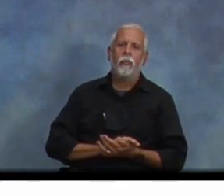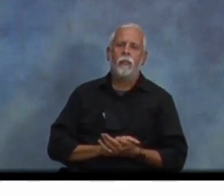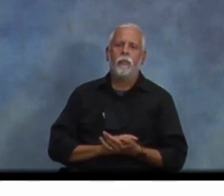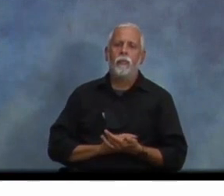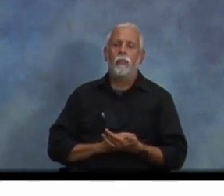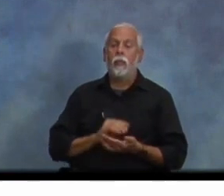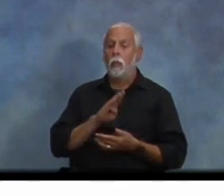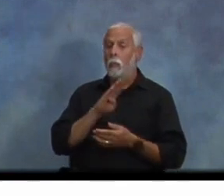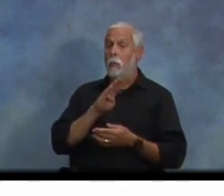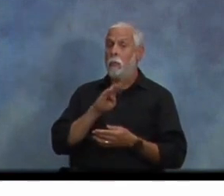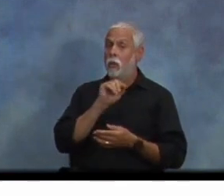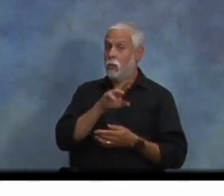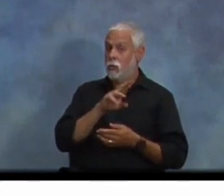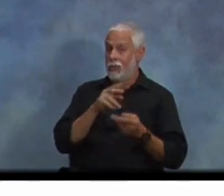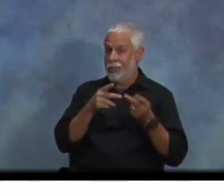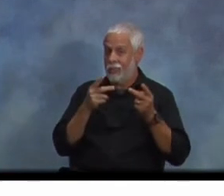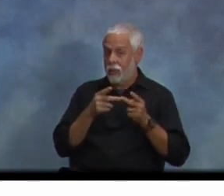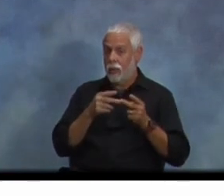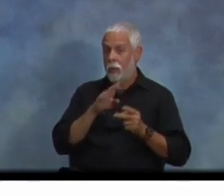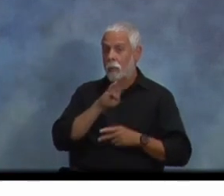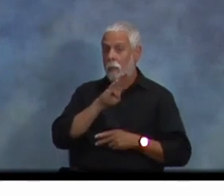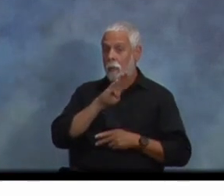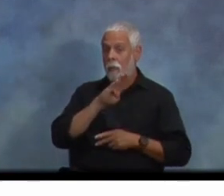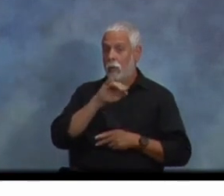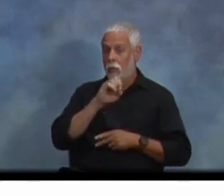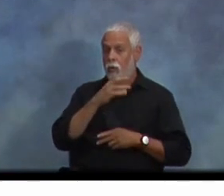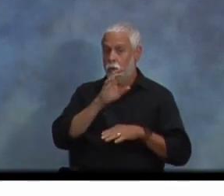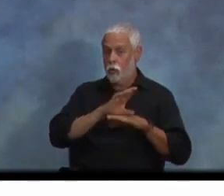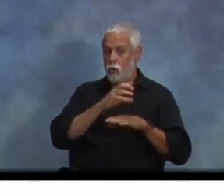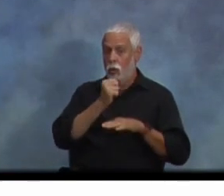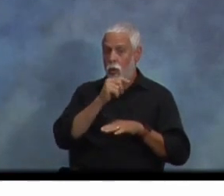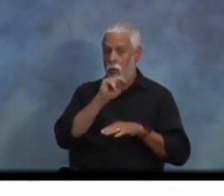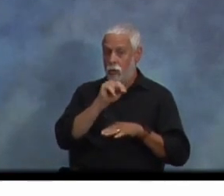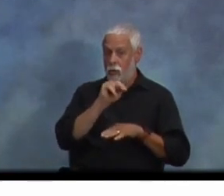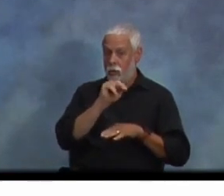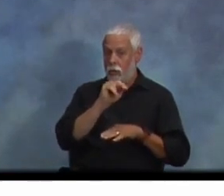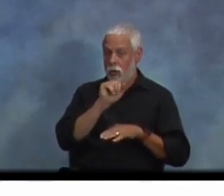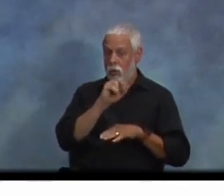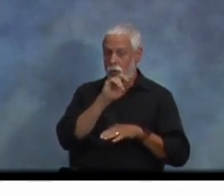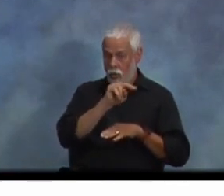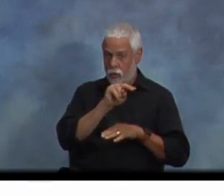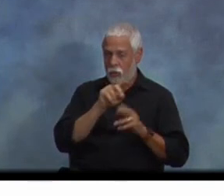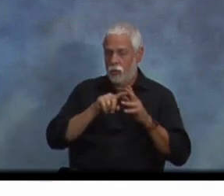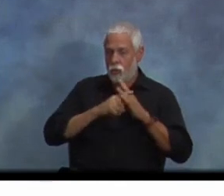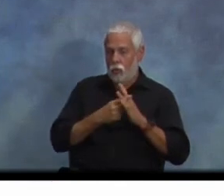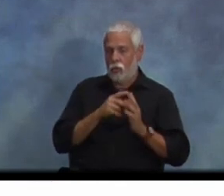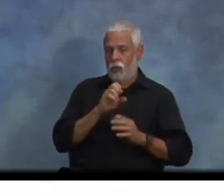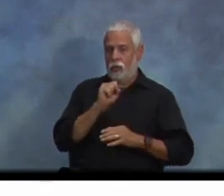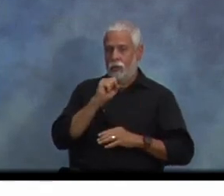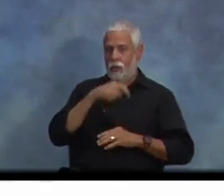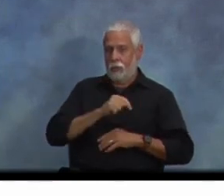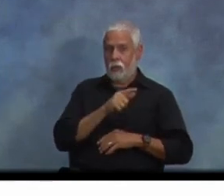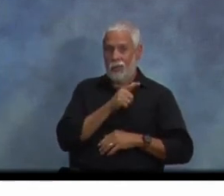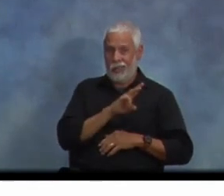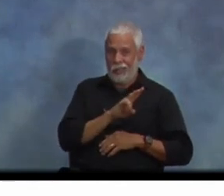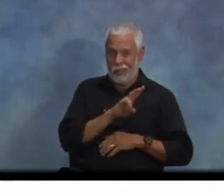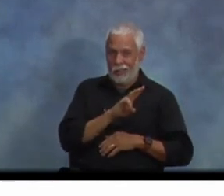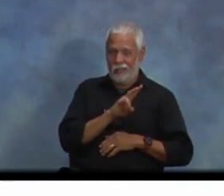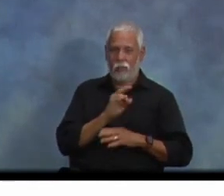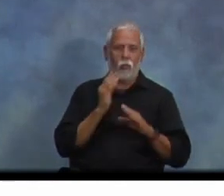Our booster site at Biltmore Church Arden campus, that began, as I mentioned earlier, September 27th.